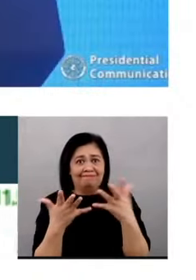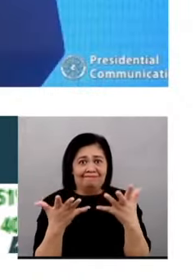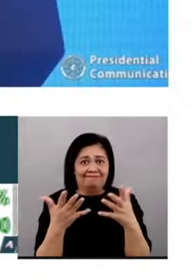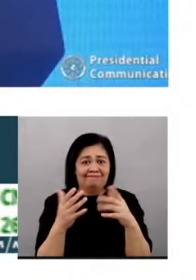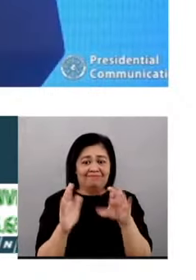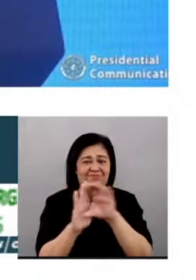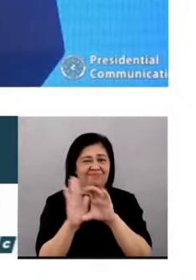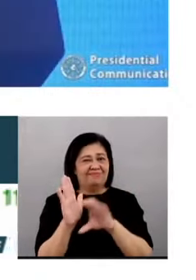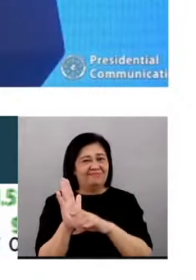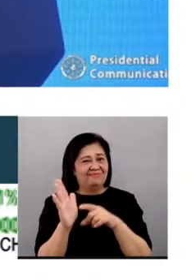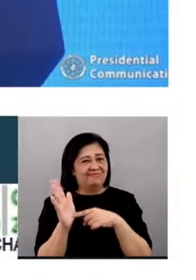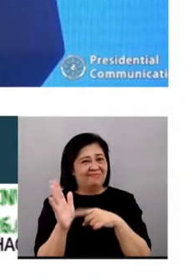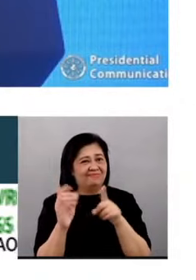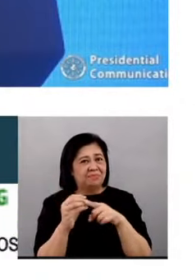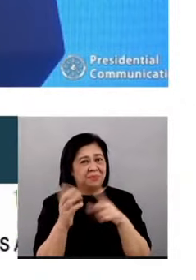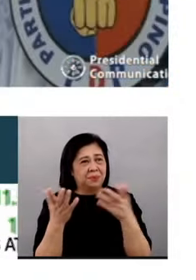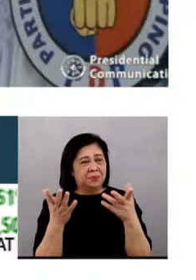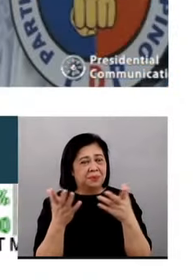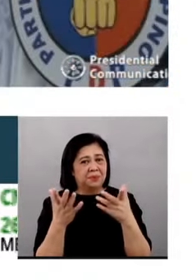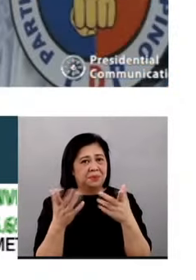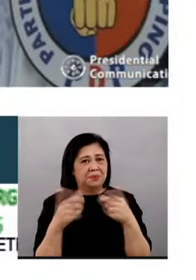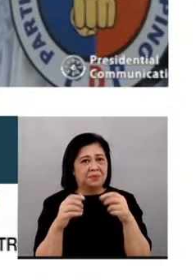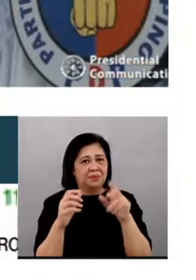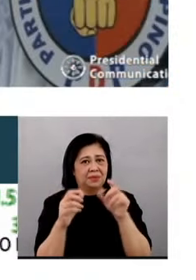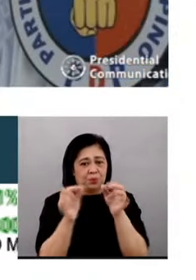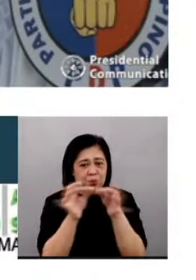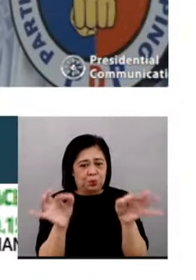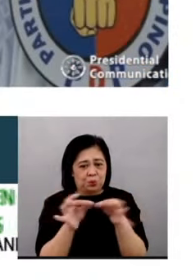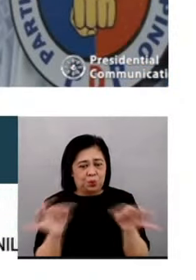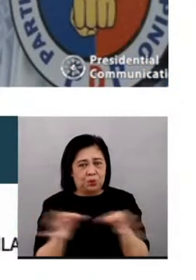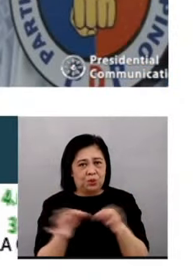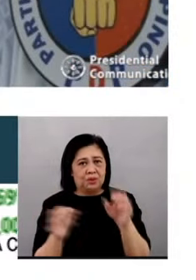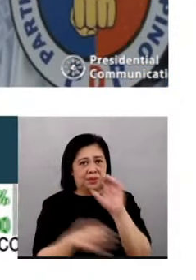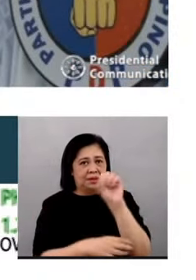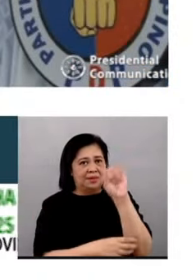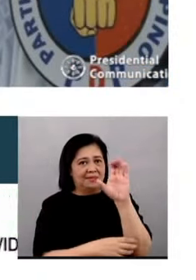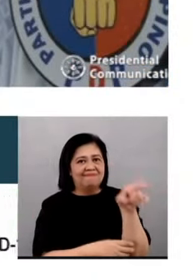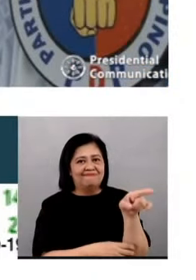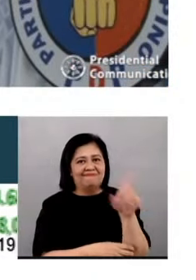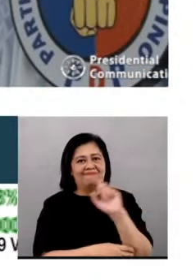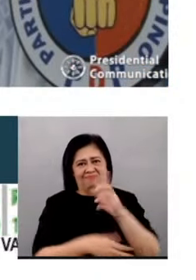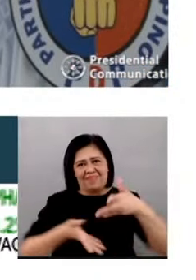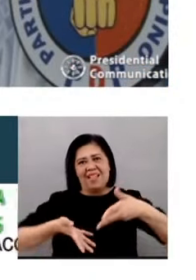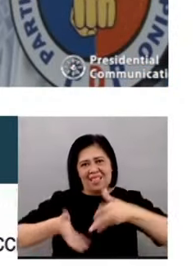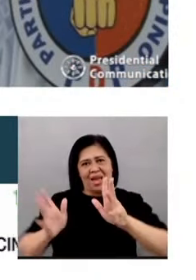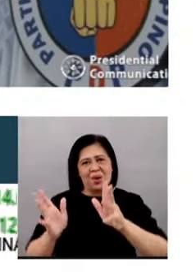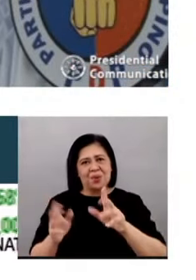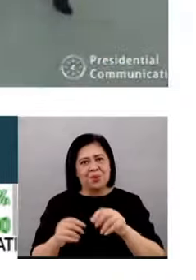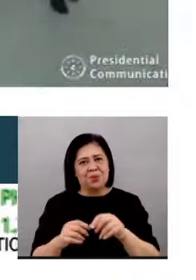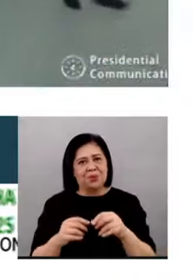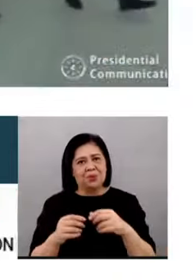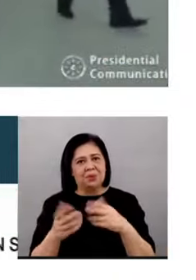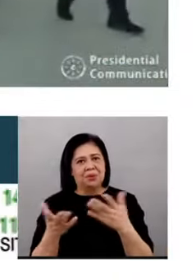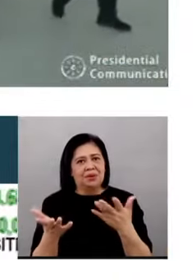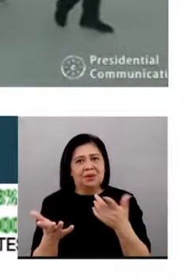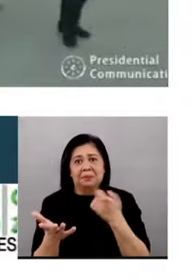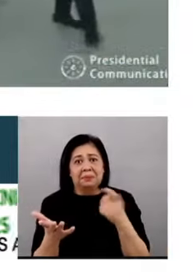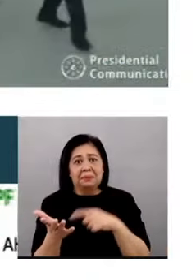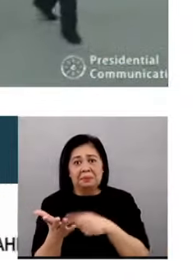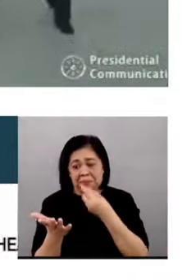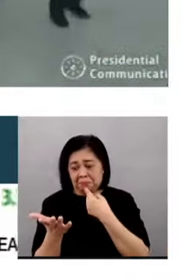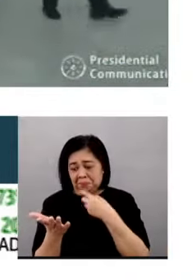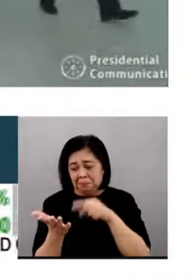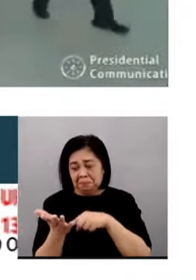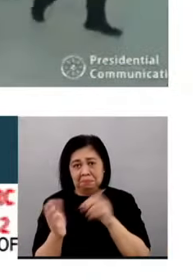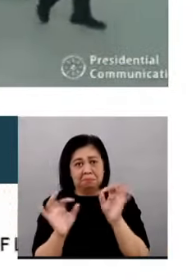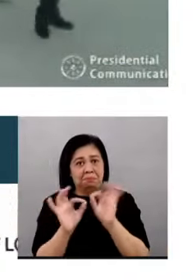constitutionally, in terms of constitutional text, and most probably the Supreme Court will allow something like that, because there's nothing in the